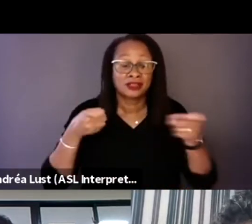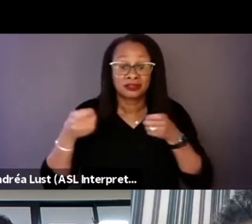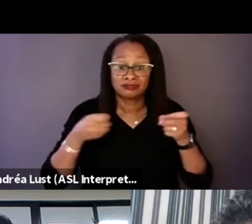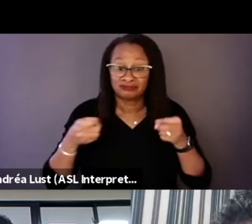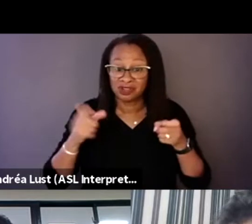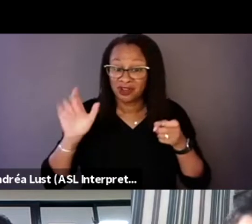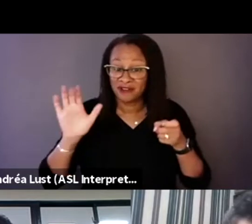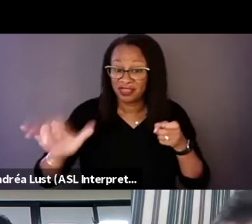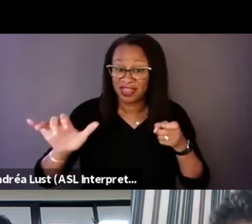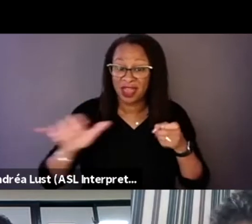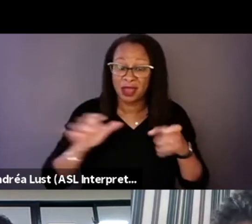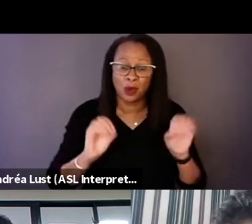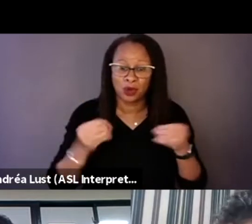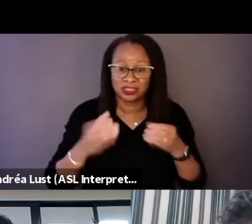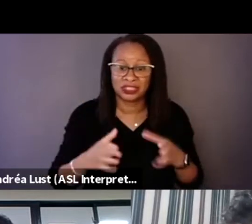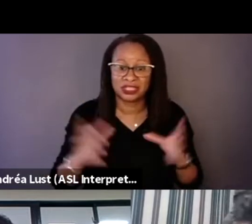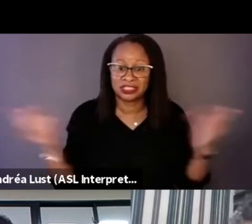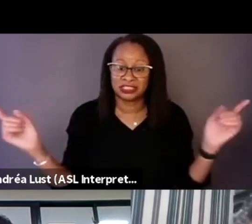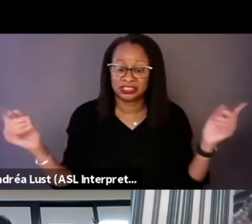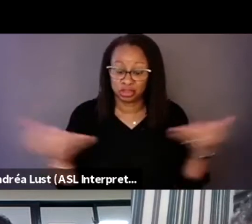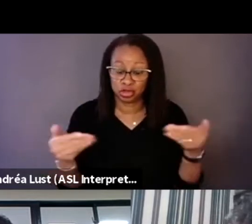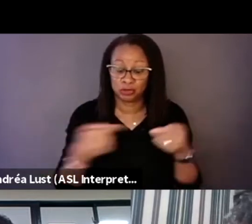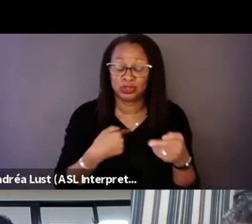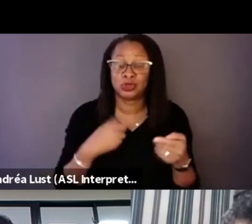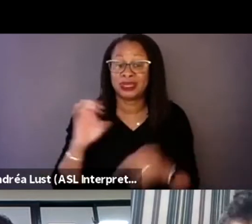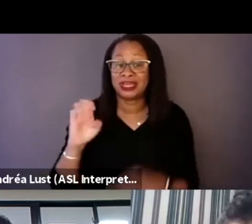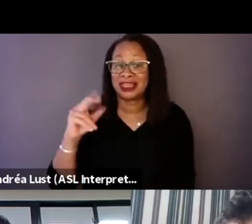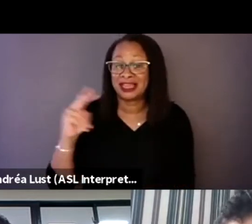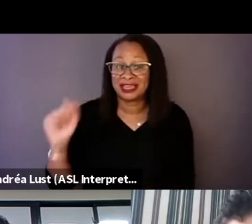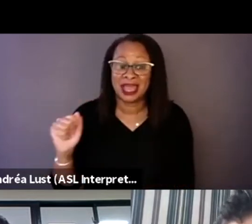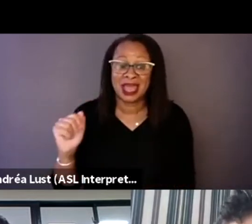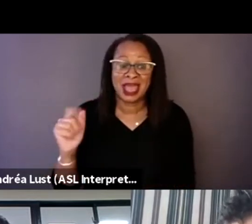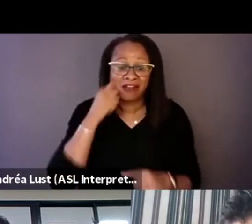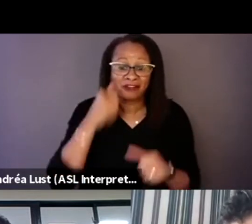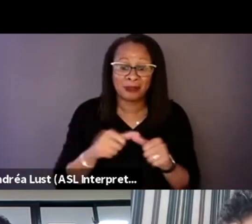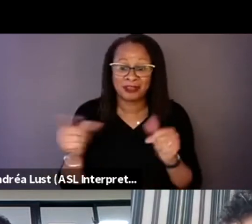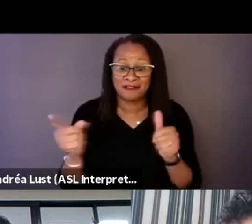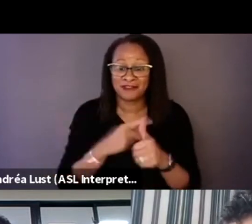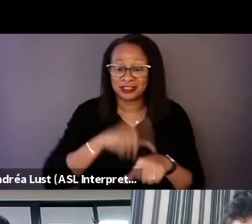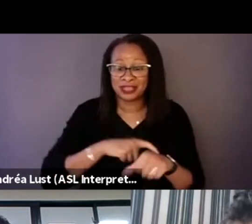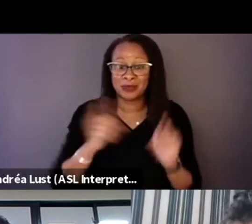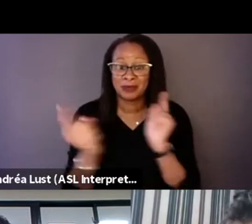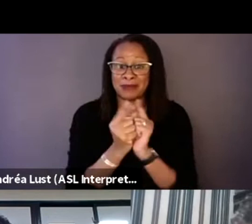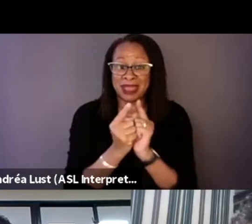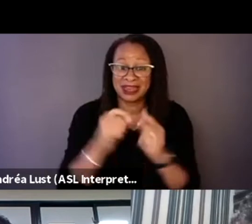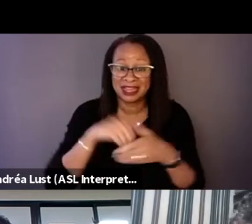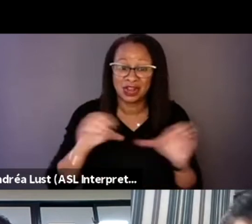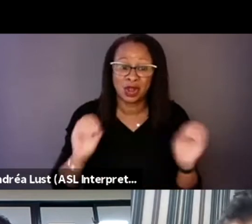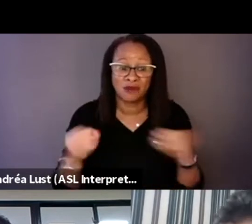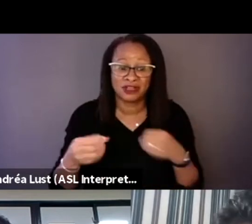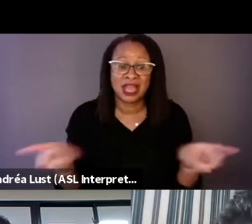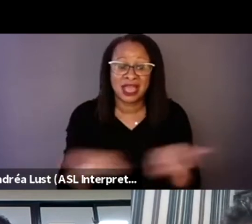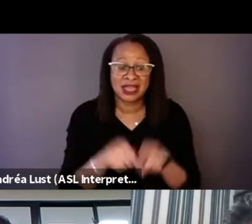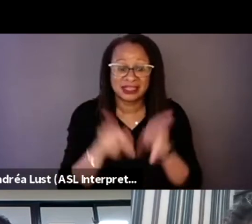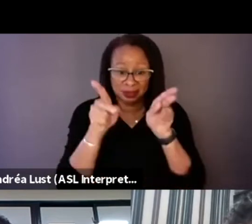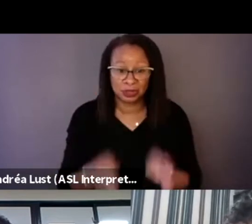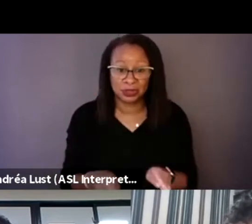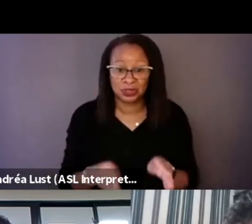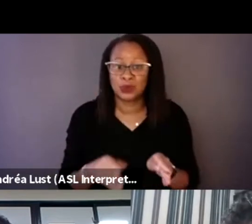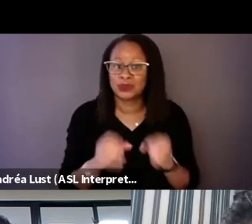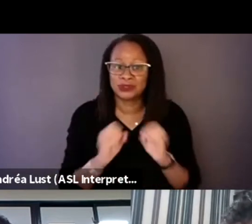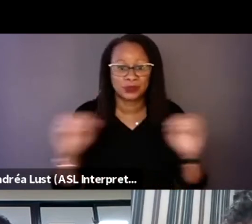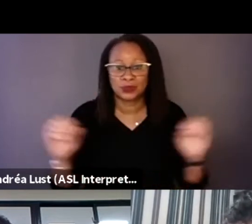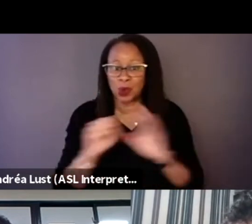organization introduced me to Elena. I remember that first time we met in that office as someone who had been stateless for a number